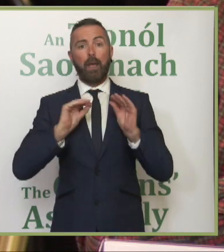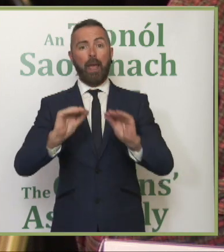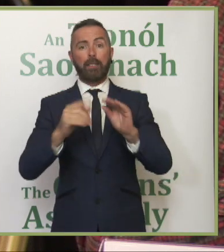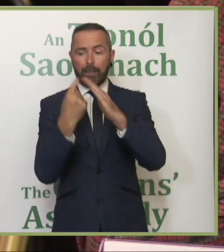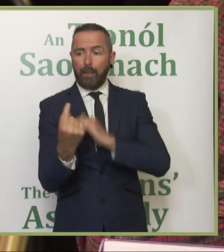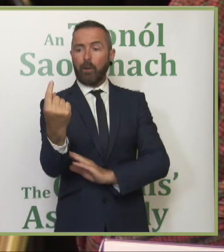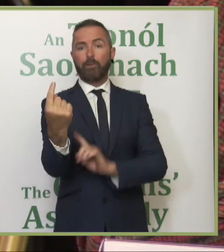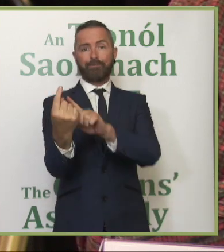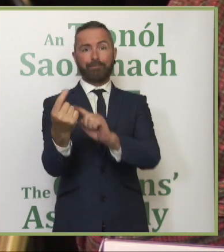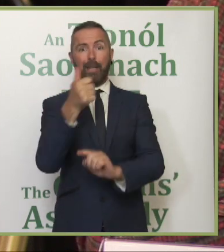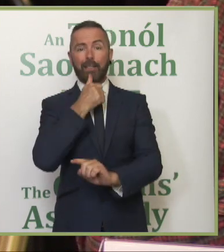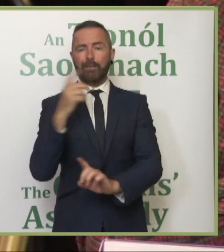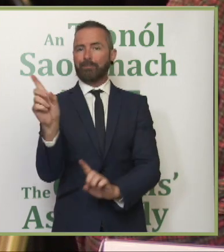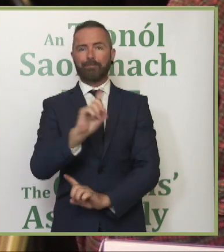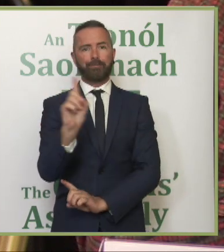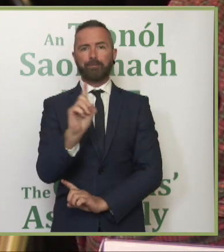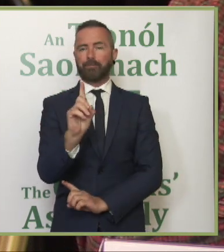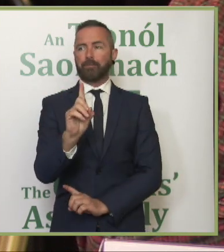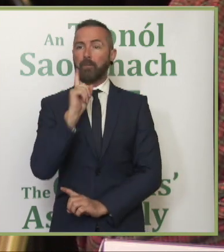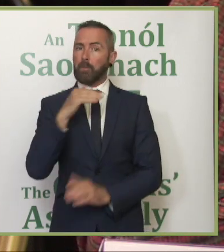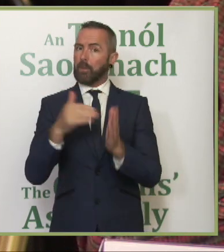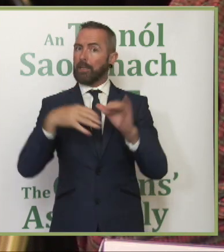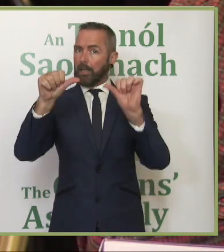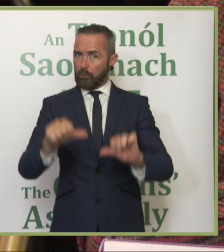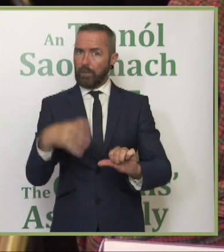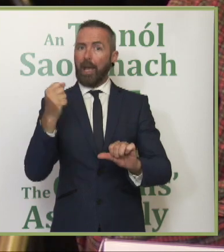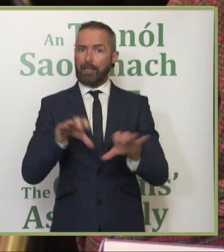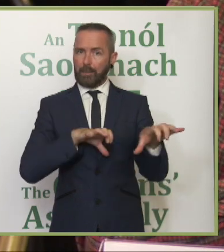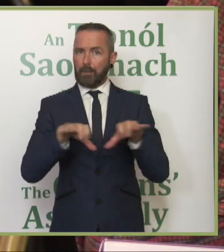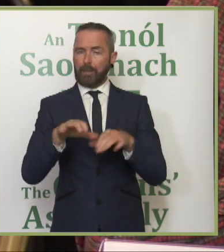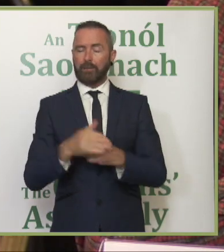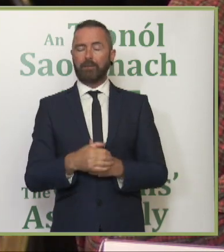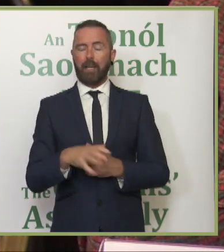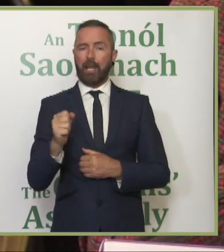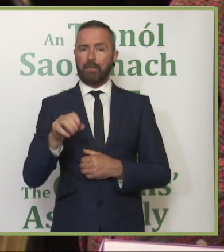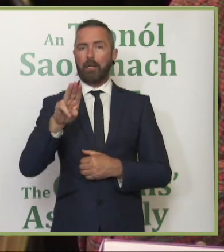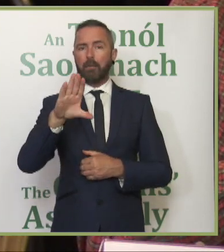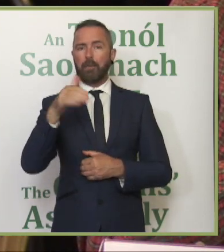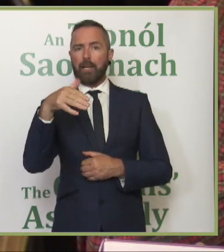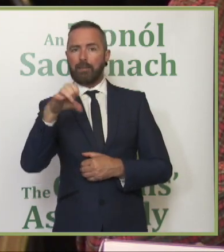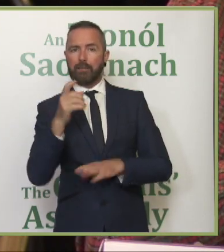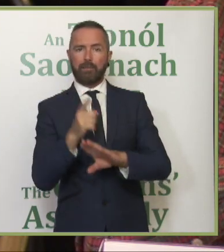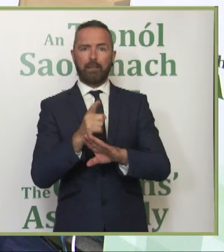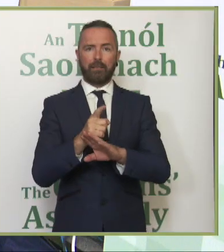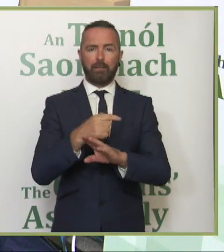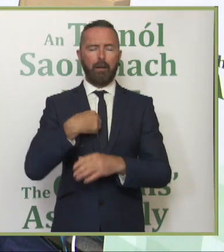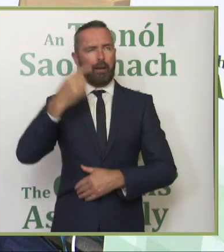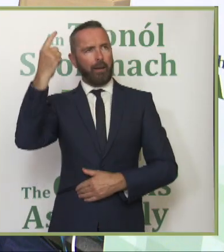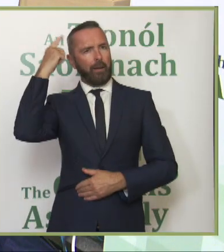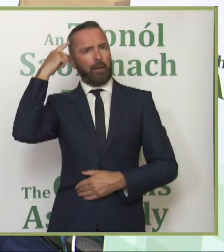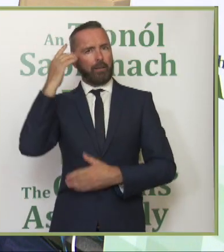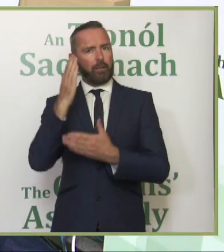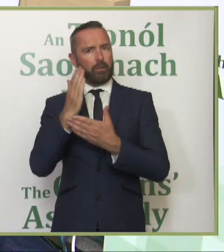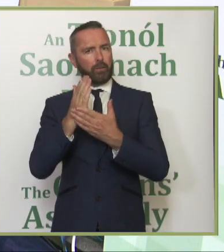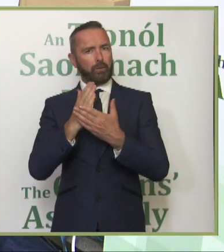is the answer here. But yeah, I agree, it definitely has a place. And I'm just conscious this does touch on some of the many views that